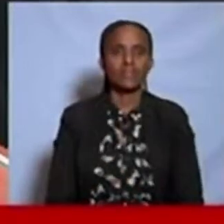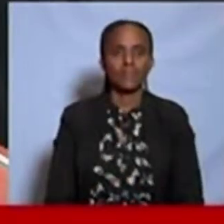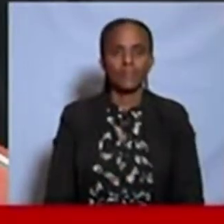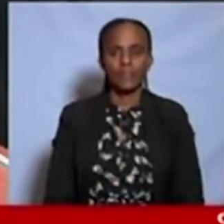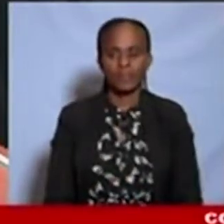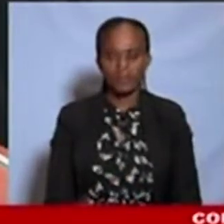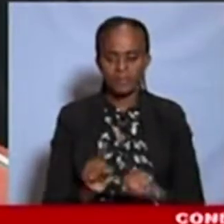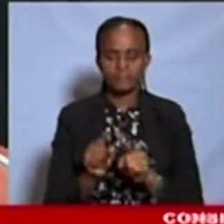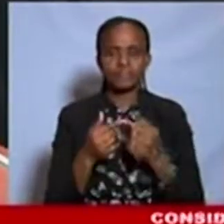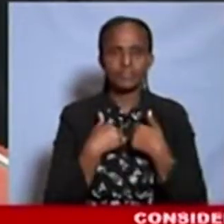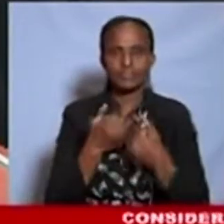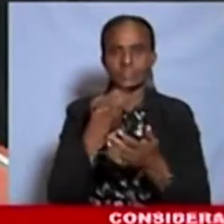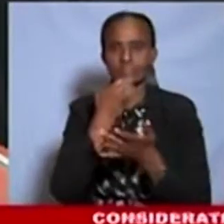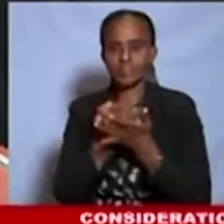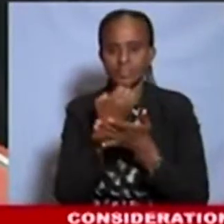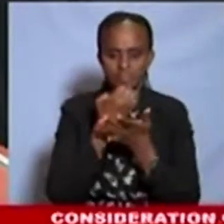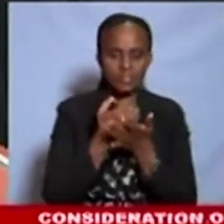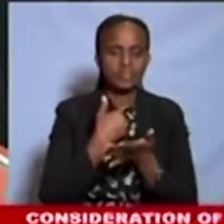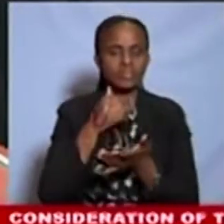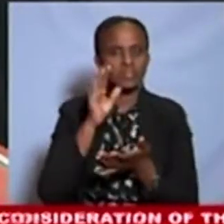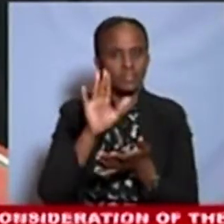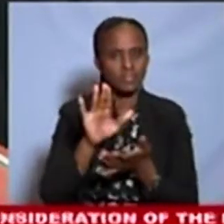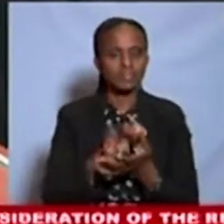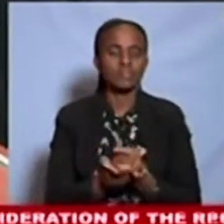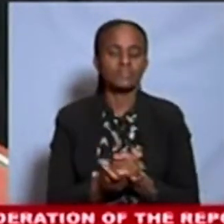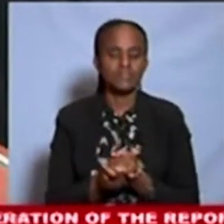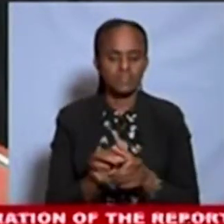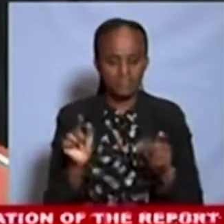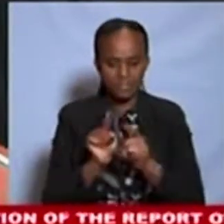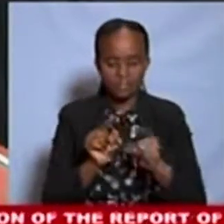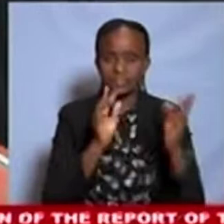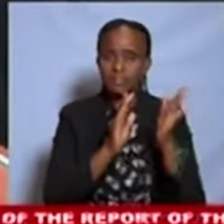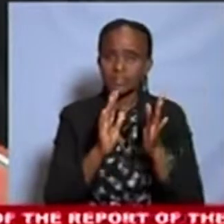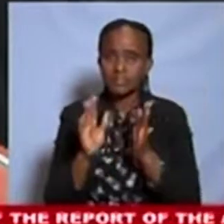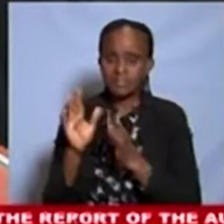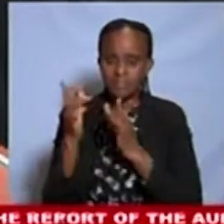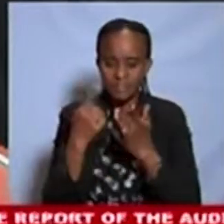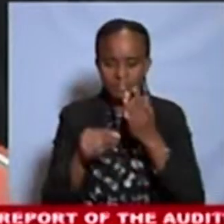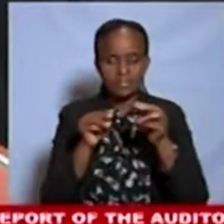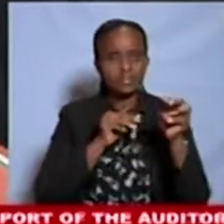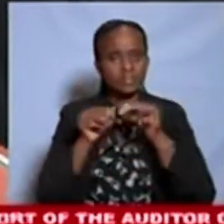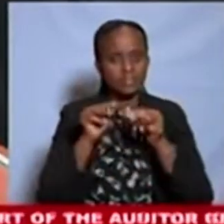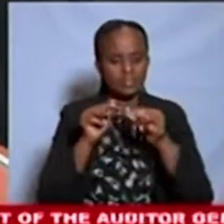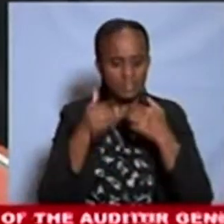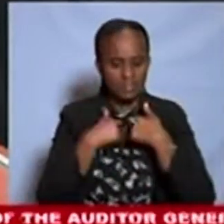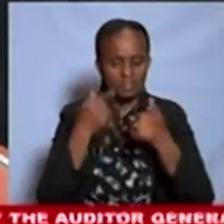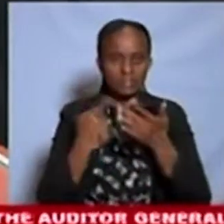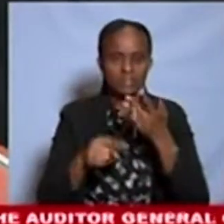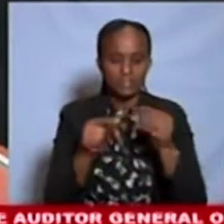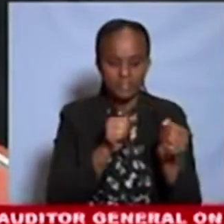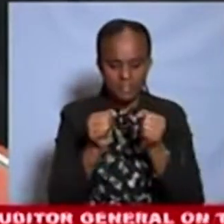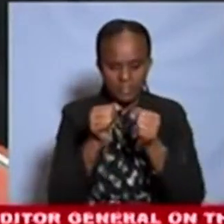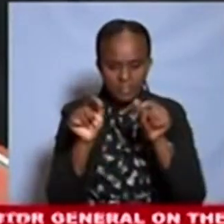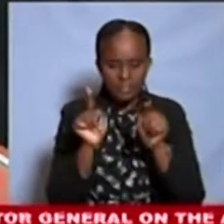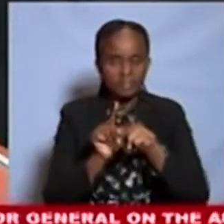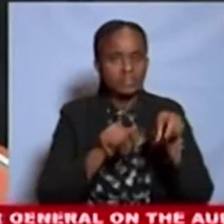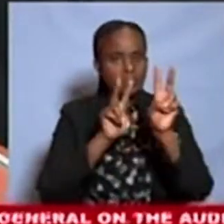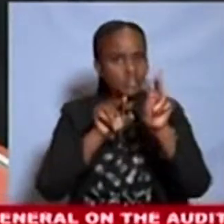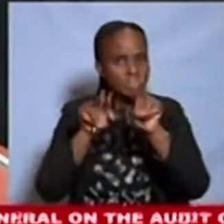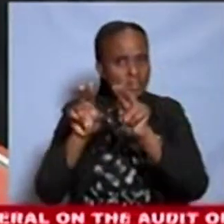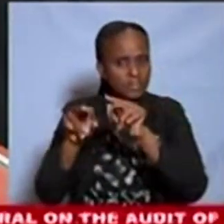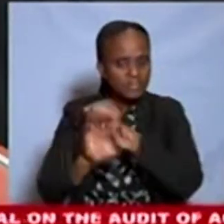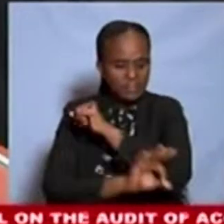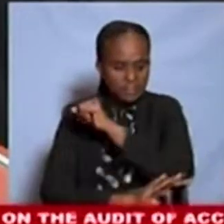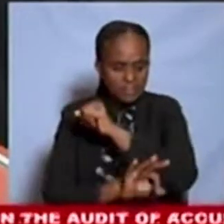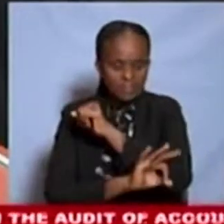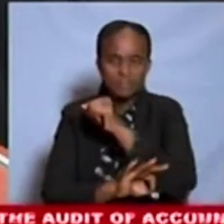and there is evidence to that effect. Remedial measures, management has set up a system of monitoring field